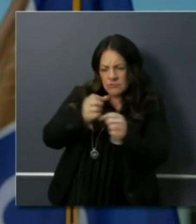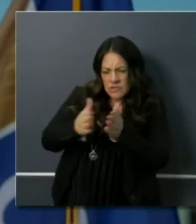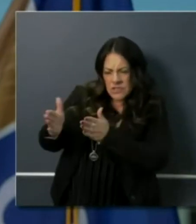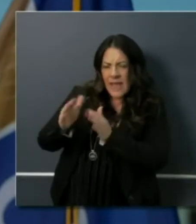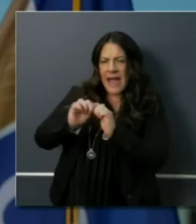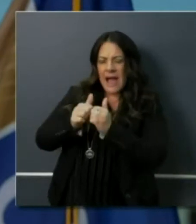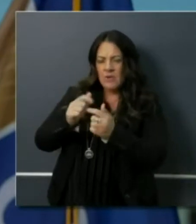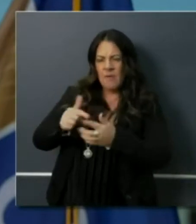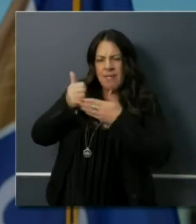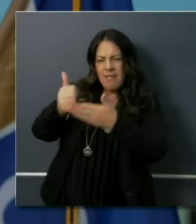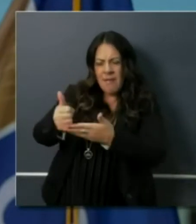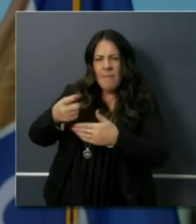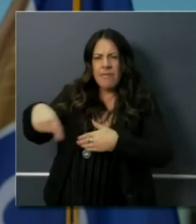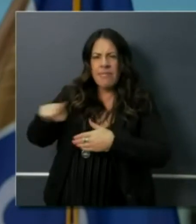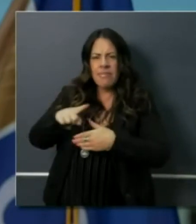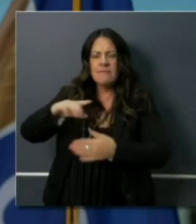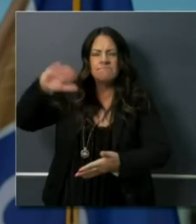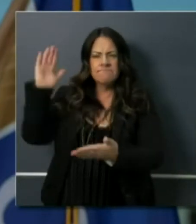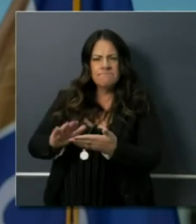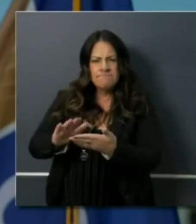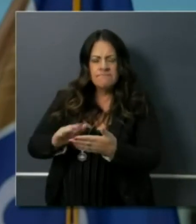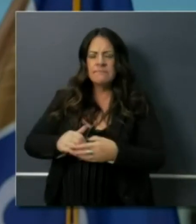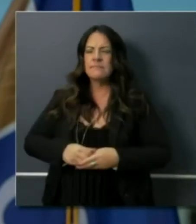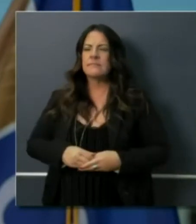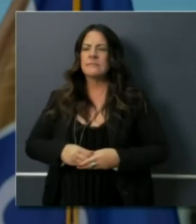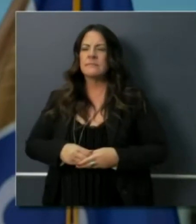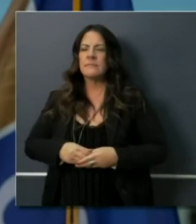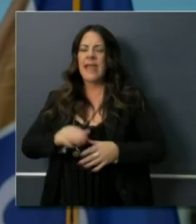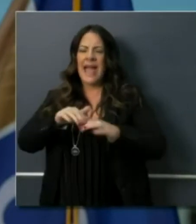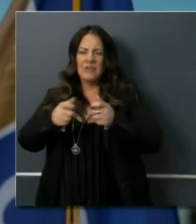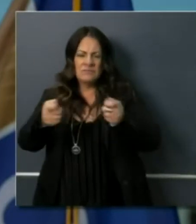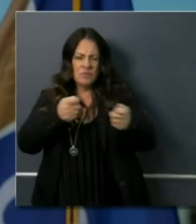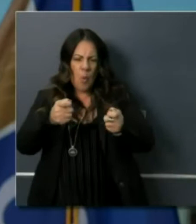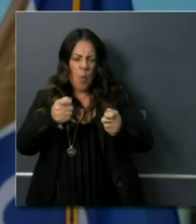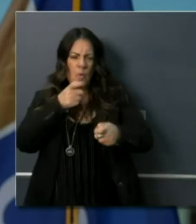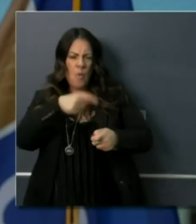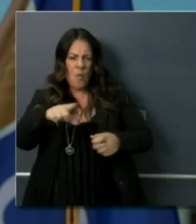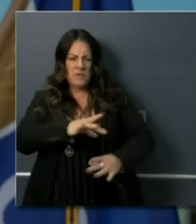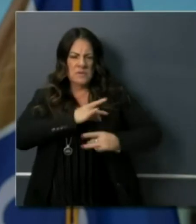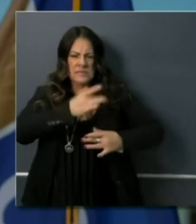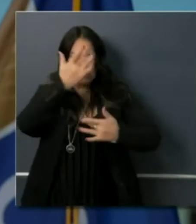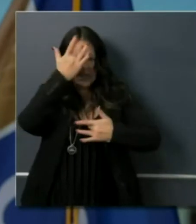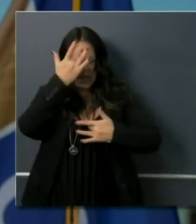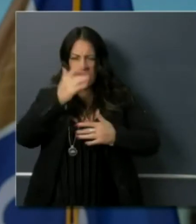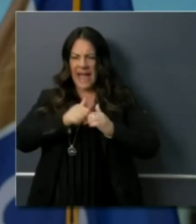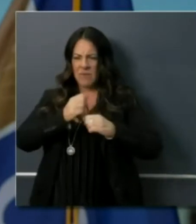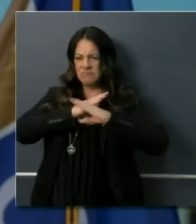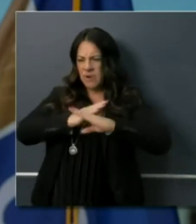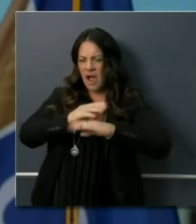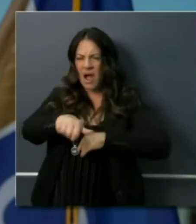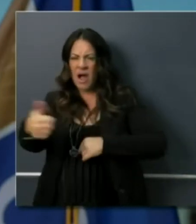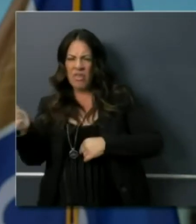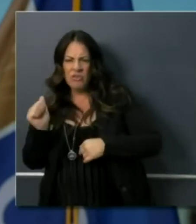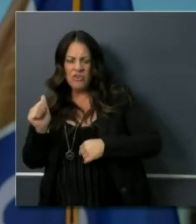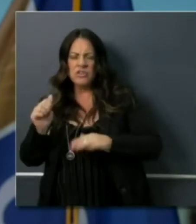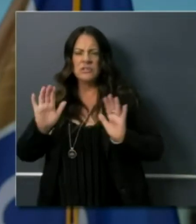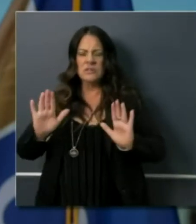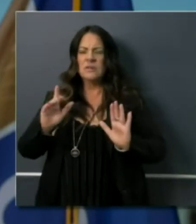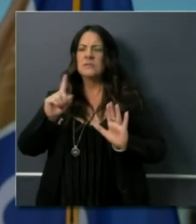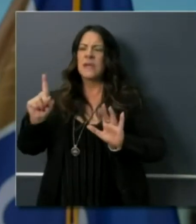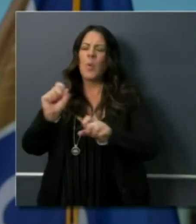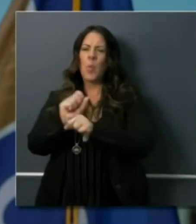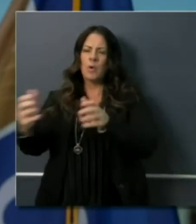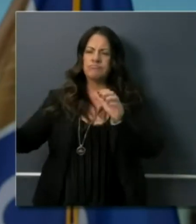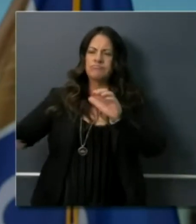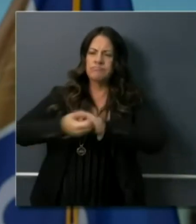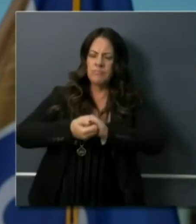refer to as SWAT teams, individuals, infectious control professionals that are working with the CDC and